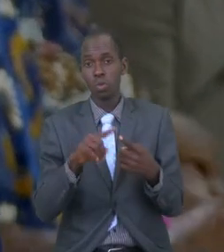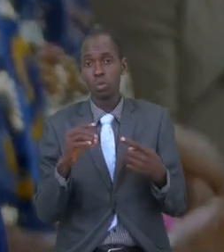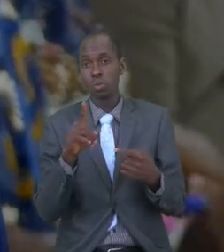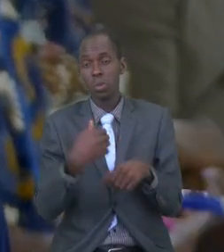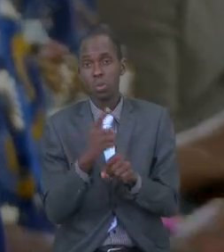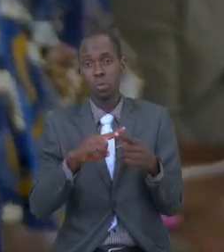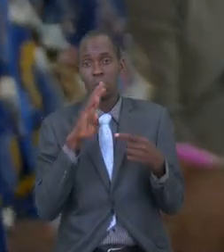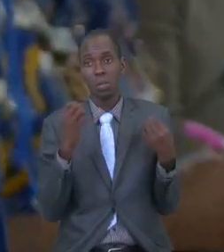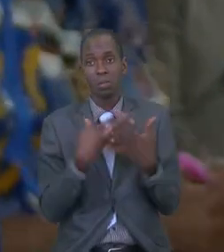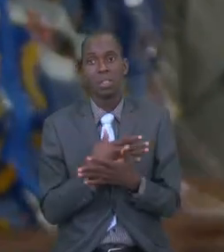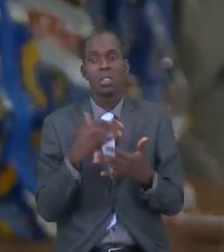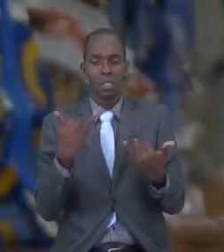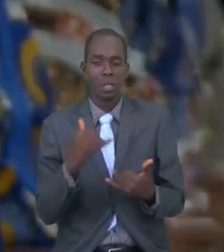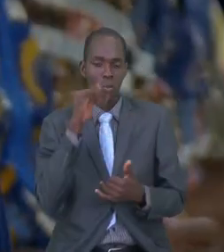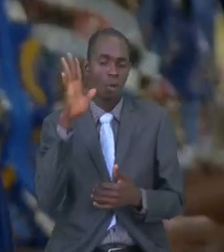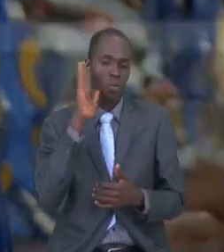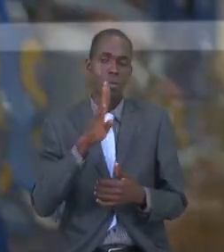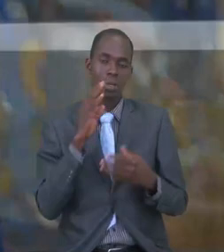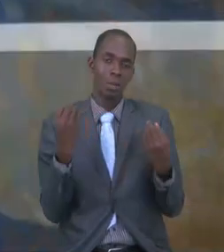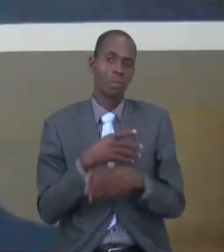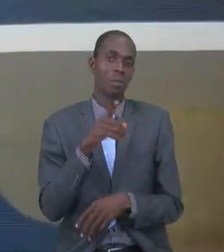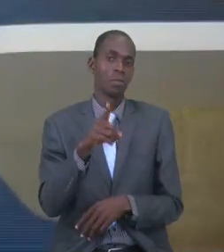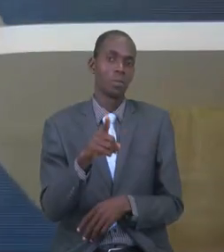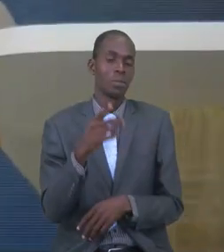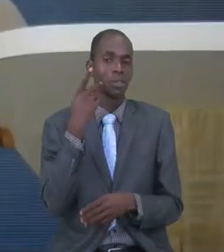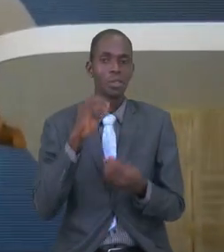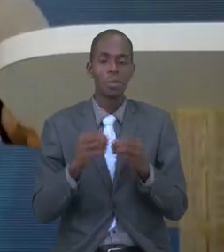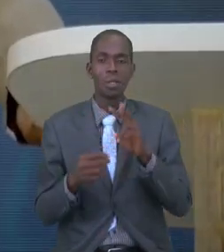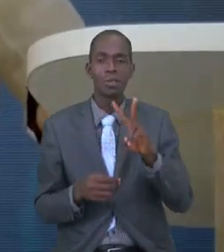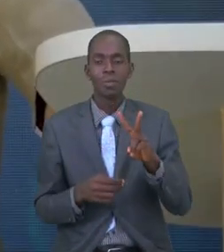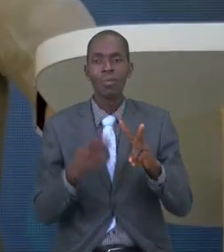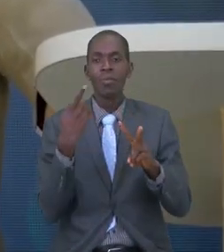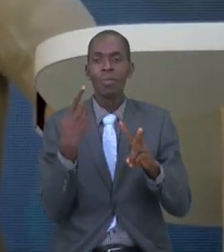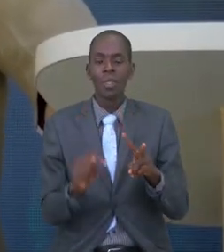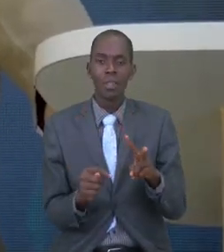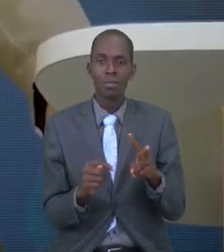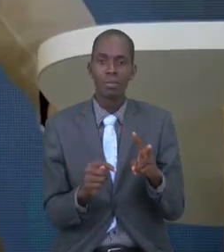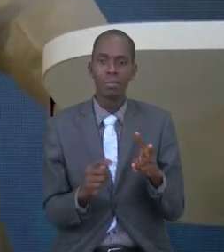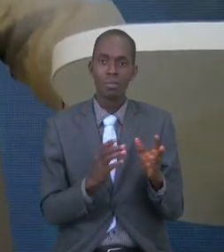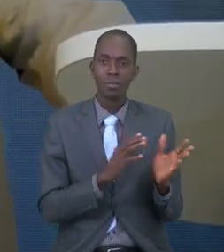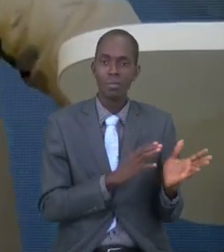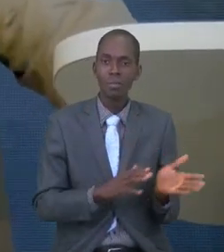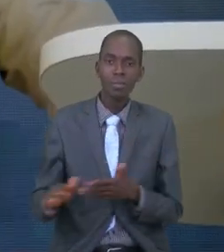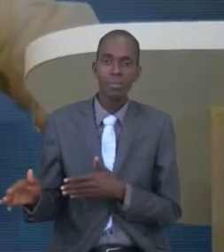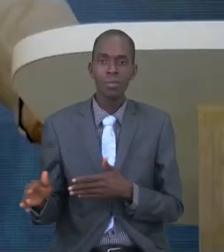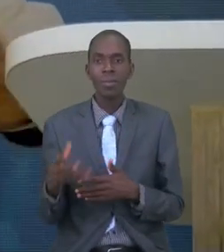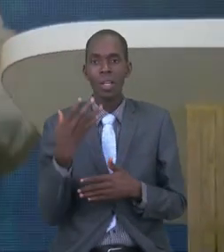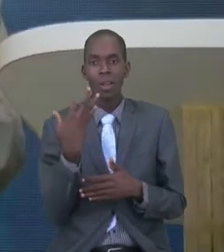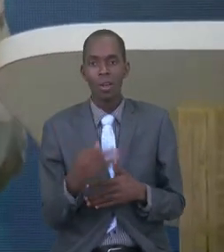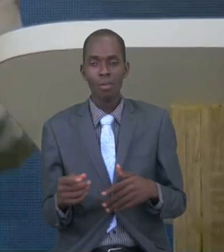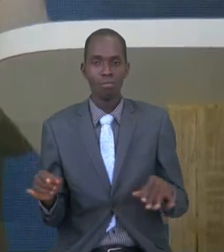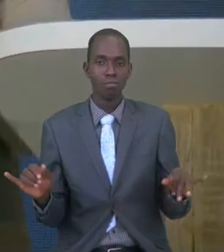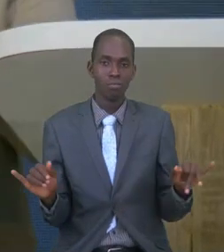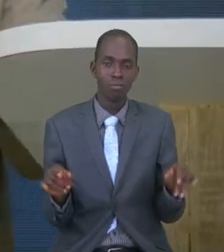Look at number two here. Number two here, the dispatch of such a